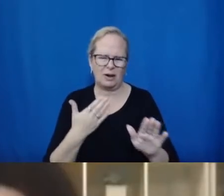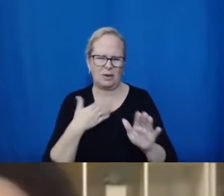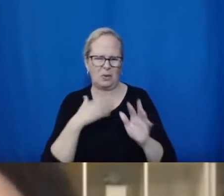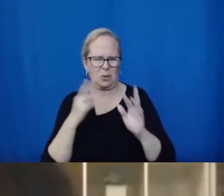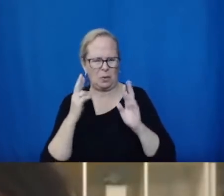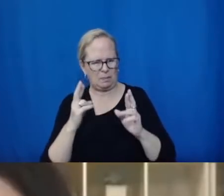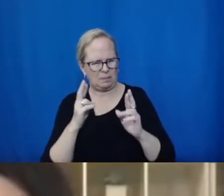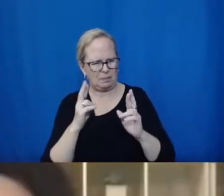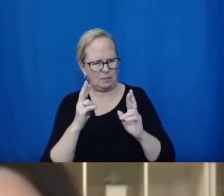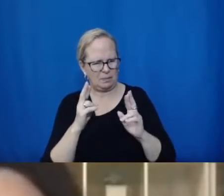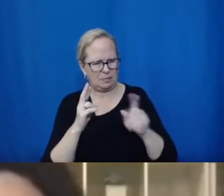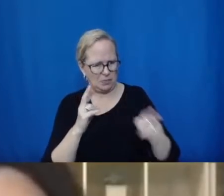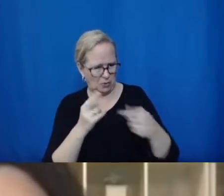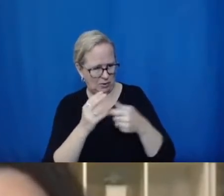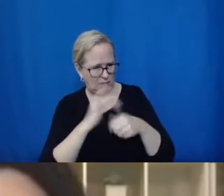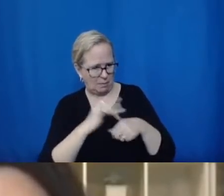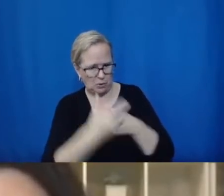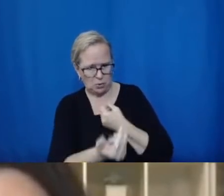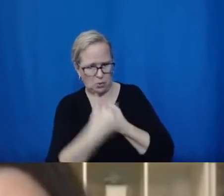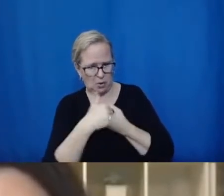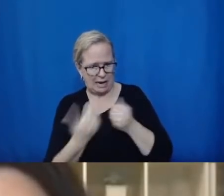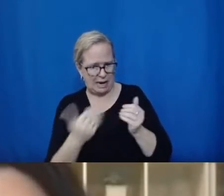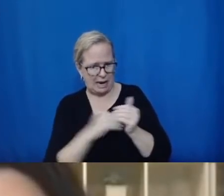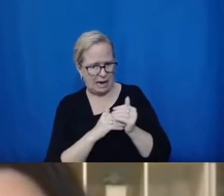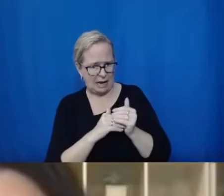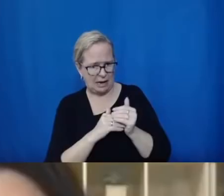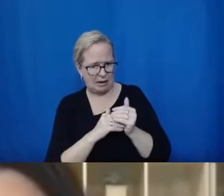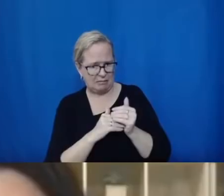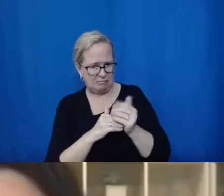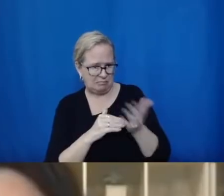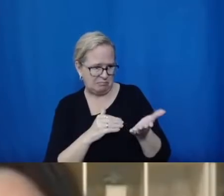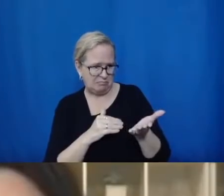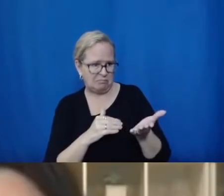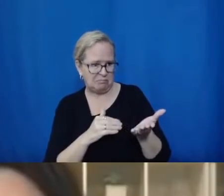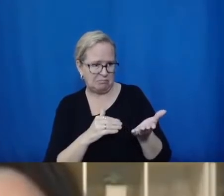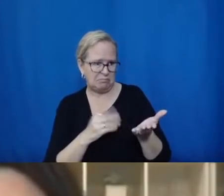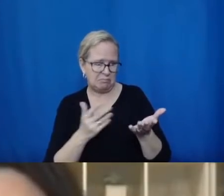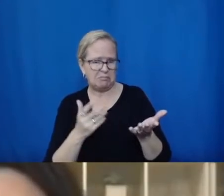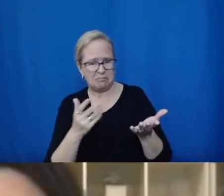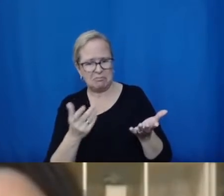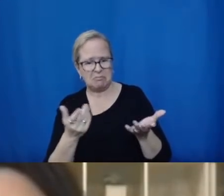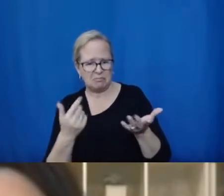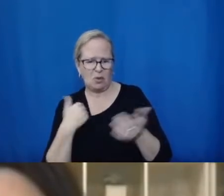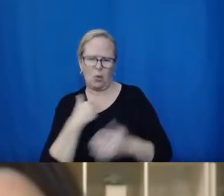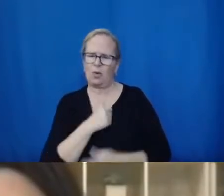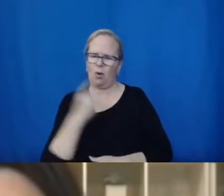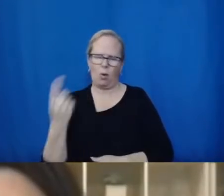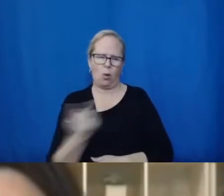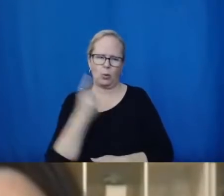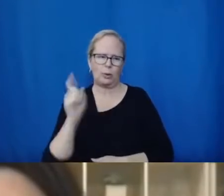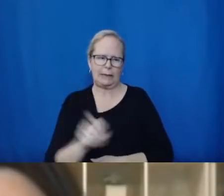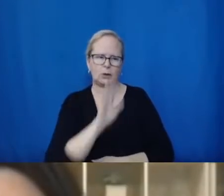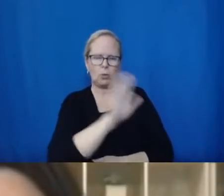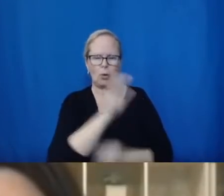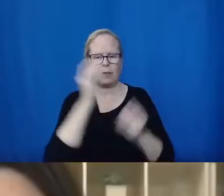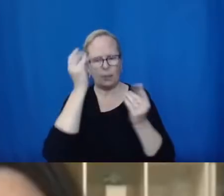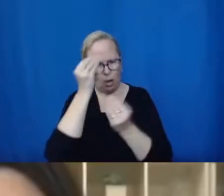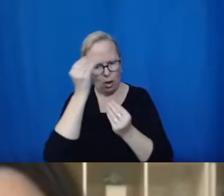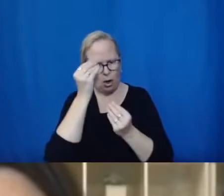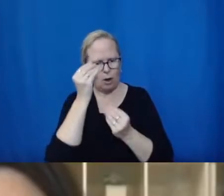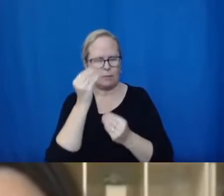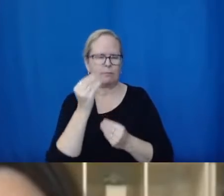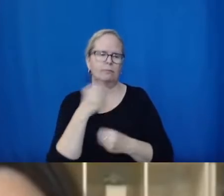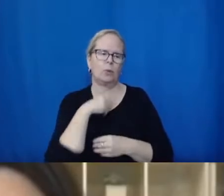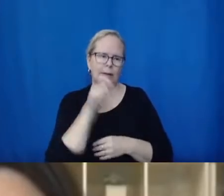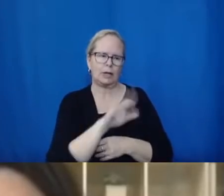but hopefully you will be available to join us again when undoubtedly we will need your thoughts and opinions